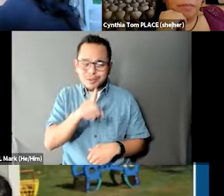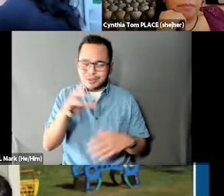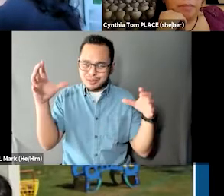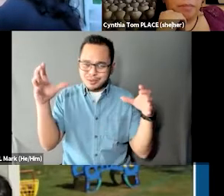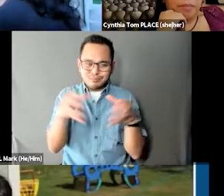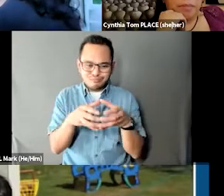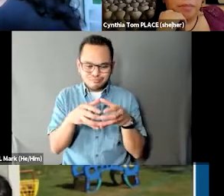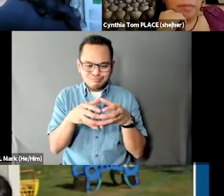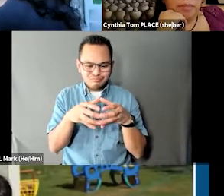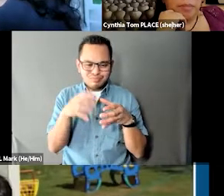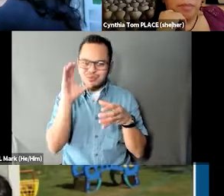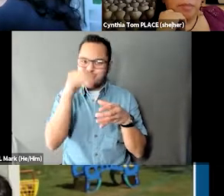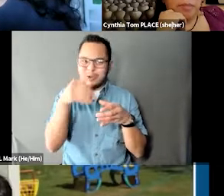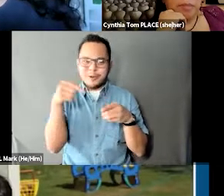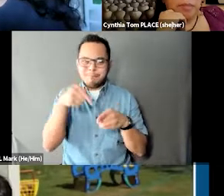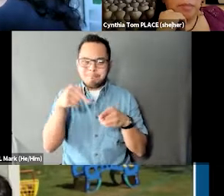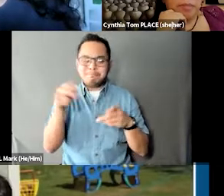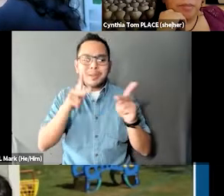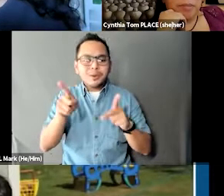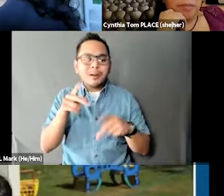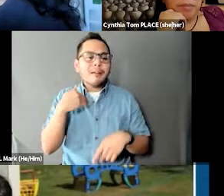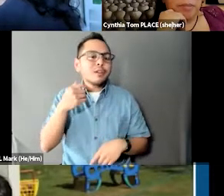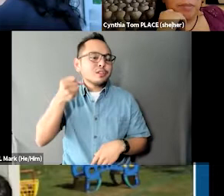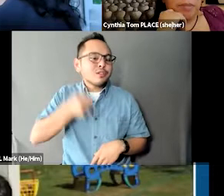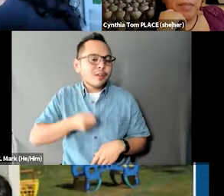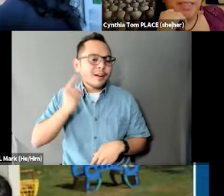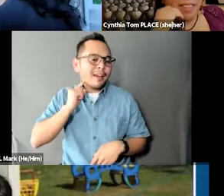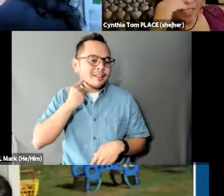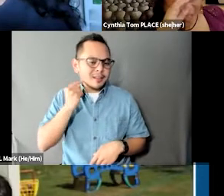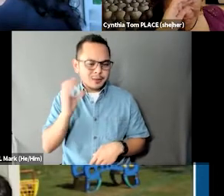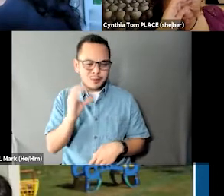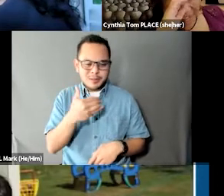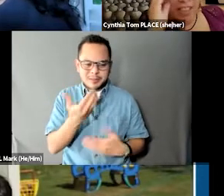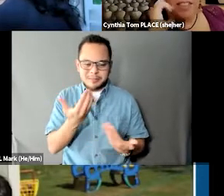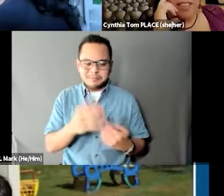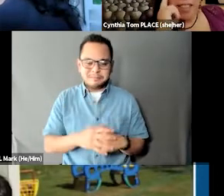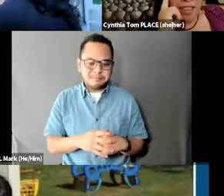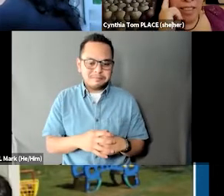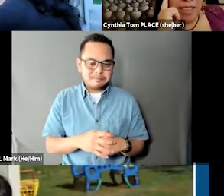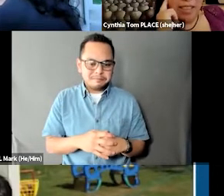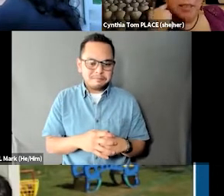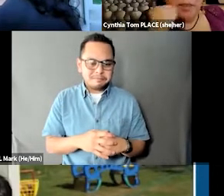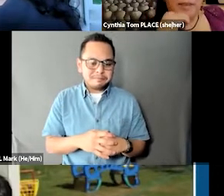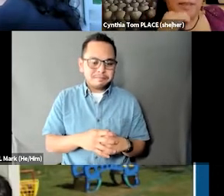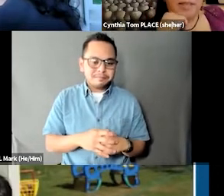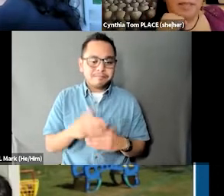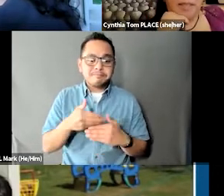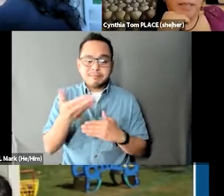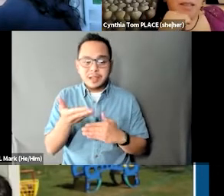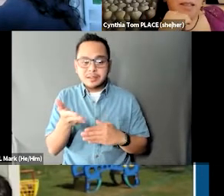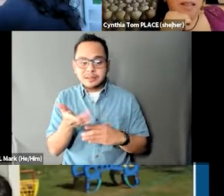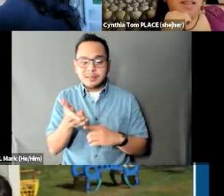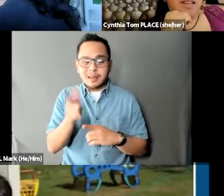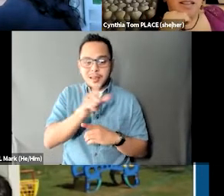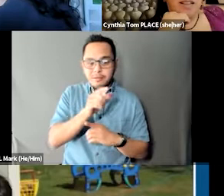where it's probably the only place in California people speak with a Southern accent. So it's kind of strange. Next to that, to the left,